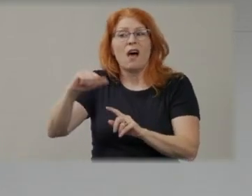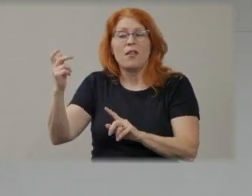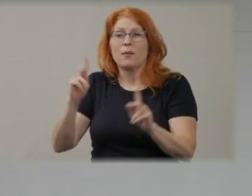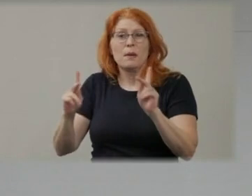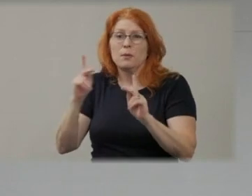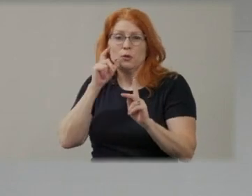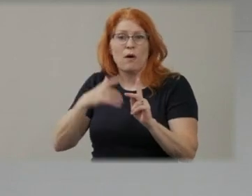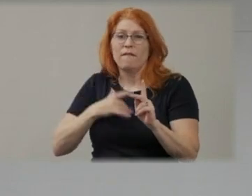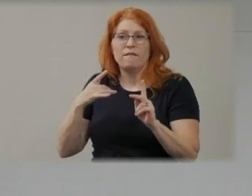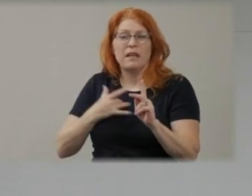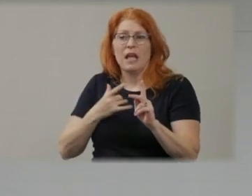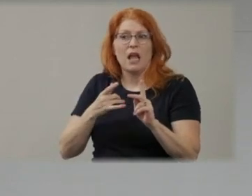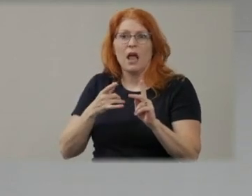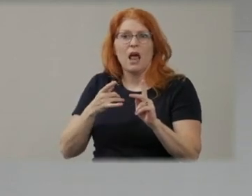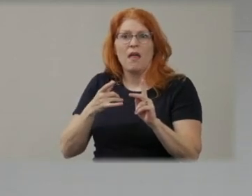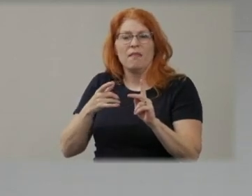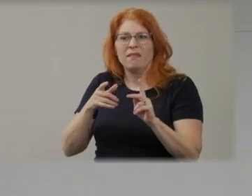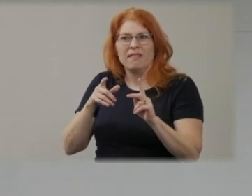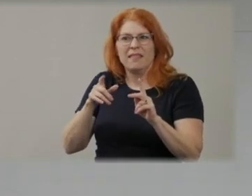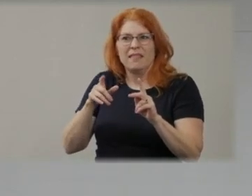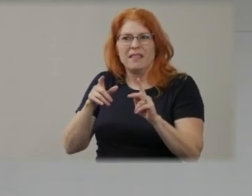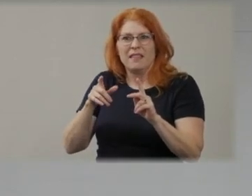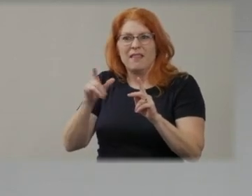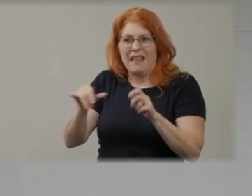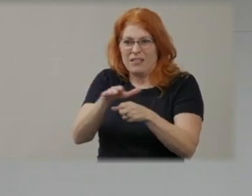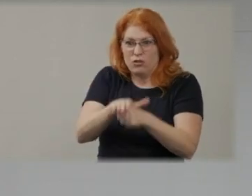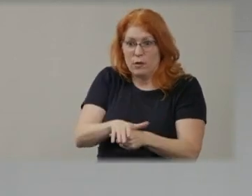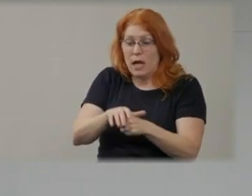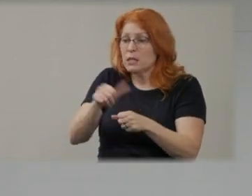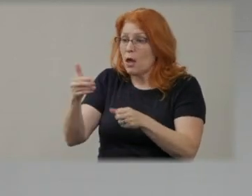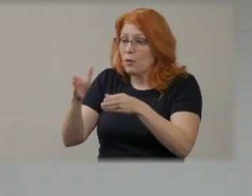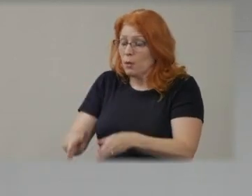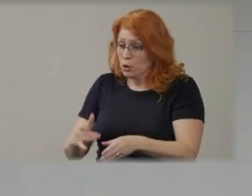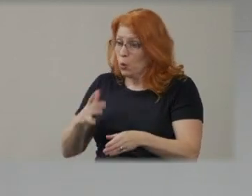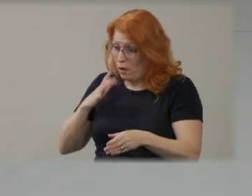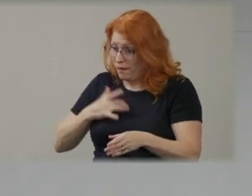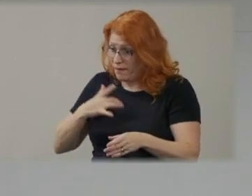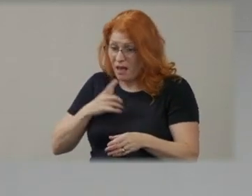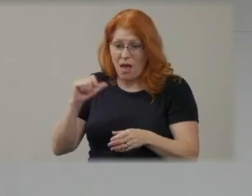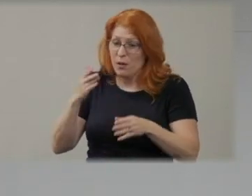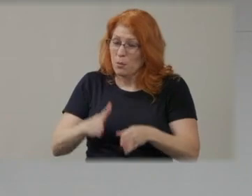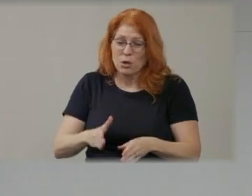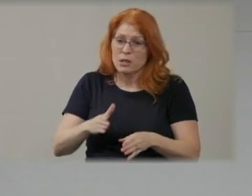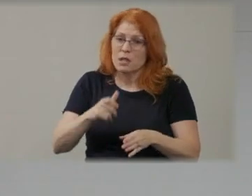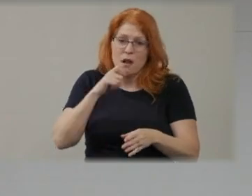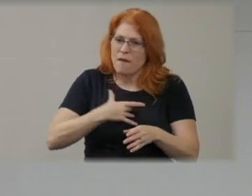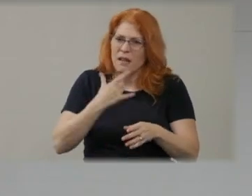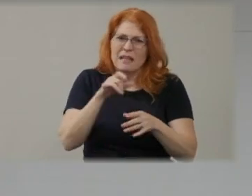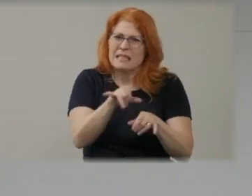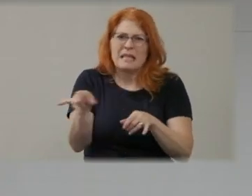same stress that a family member might because a loved one's in a hard situation?